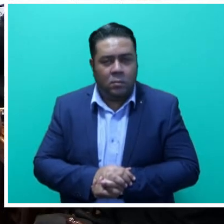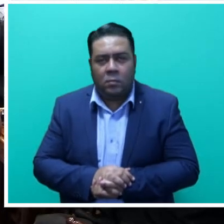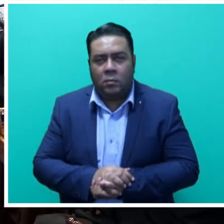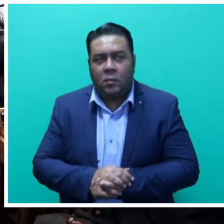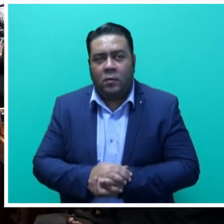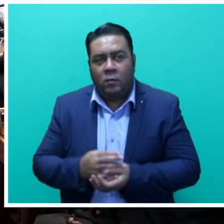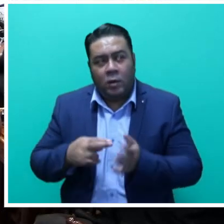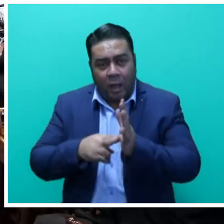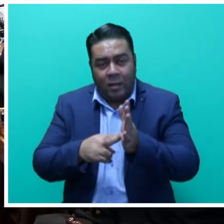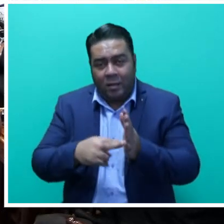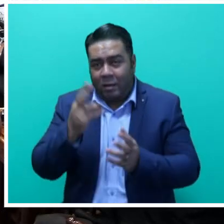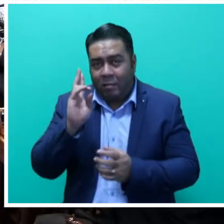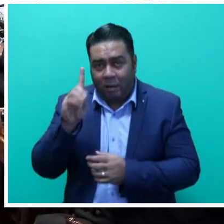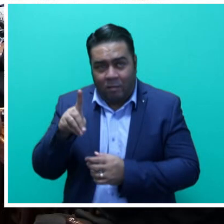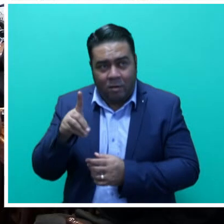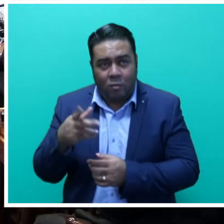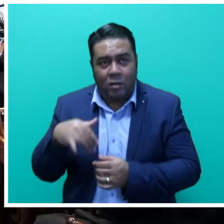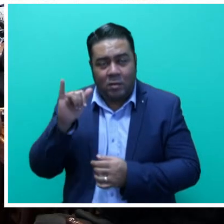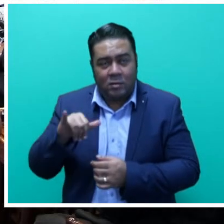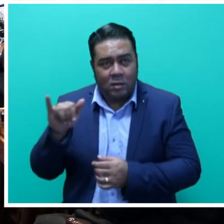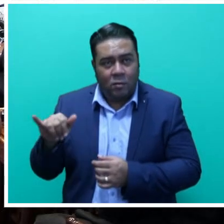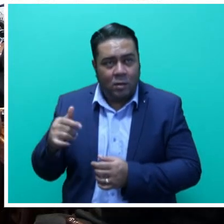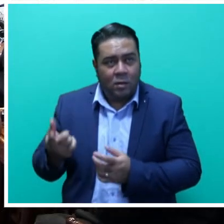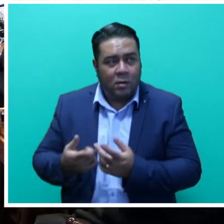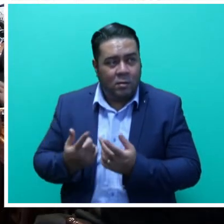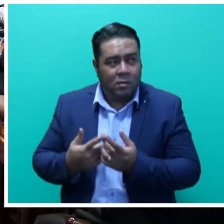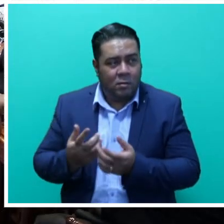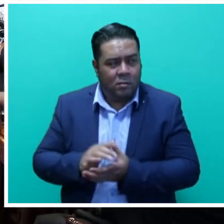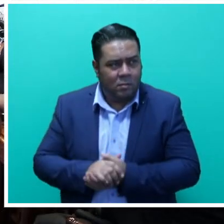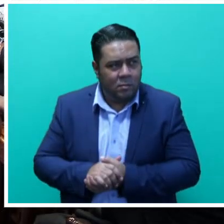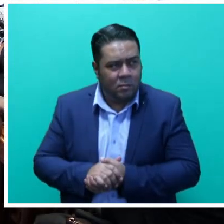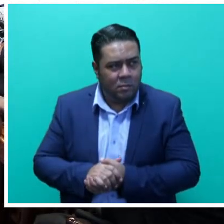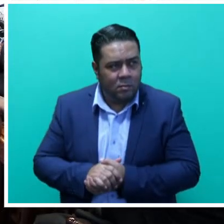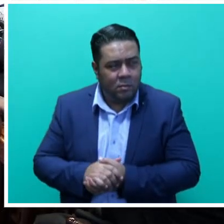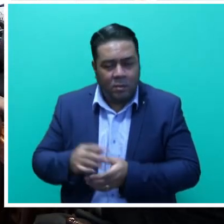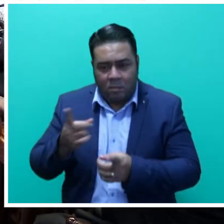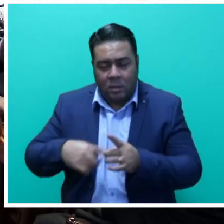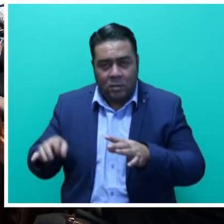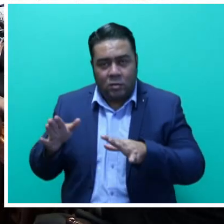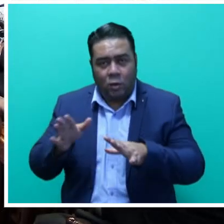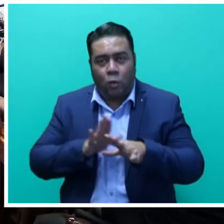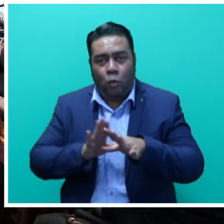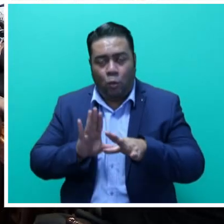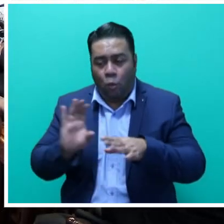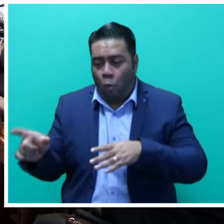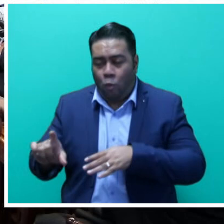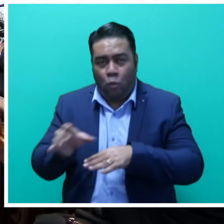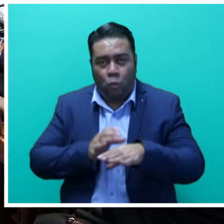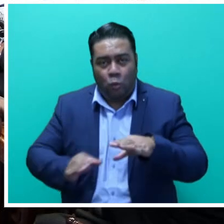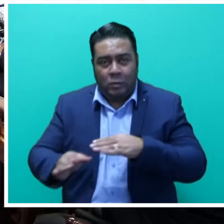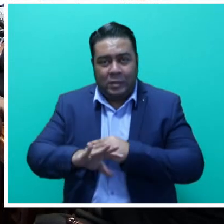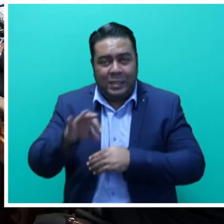Nandi, Janarau, Yasawas, and Mamanudas, right up to the Coral Coast, account for